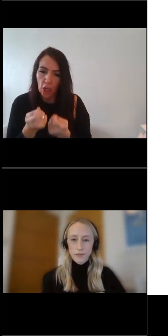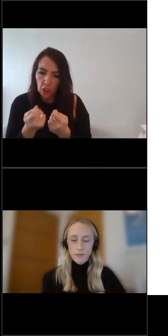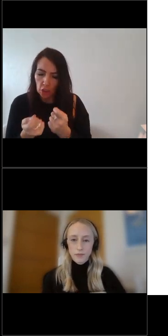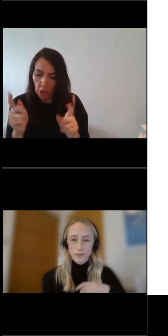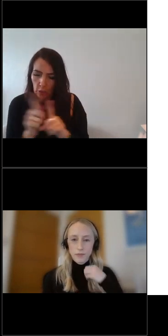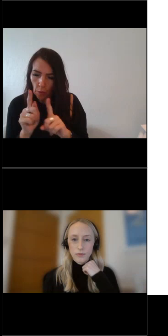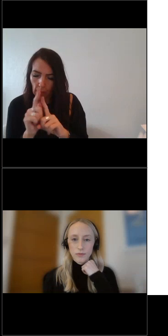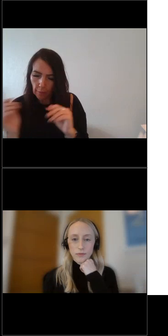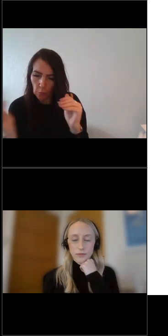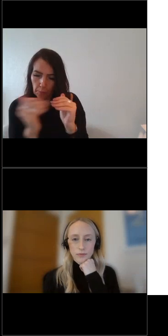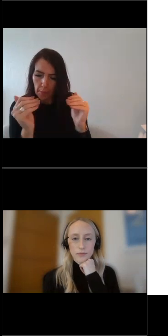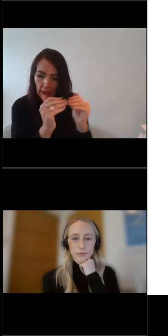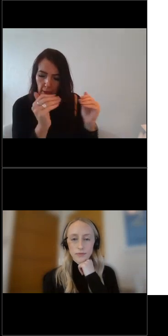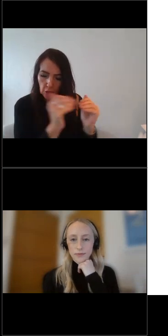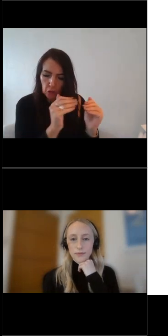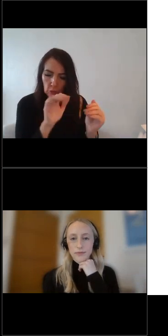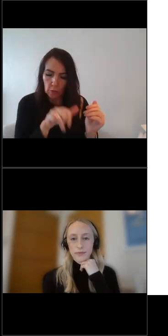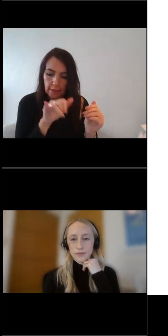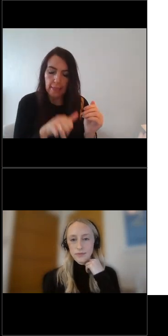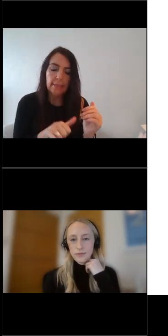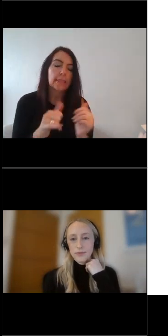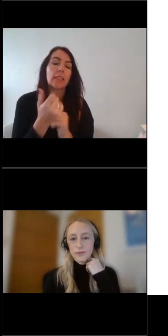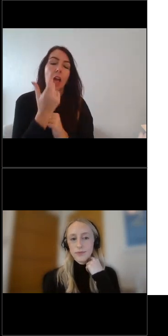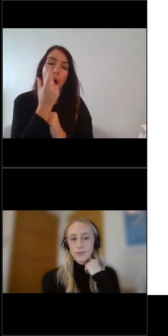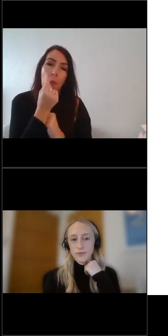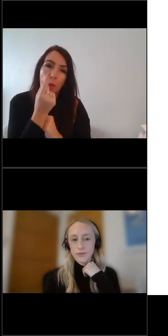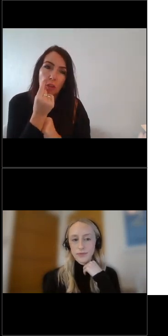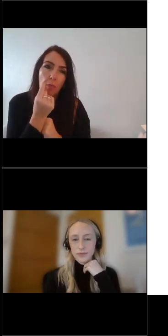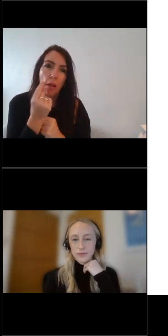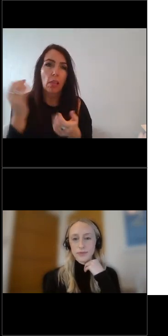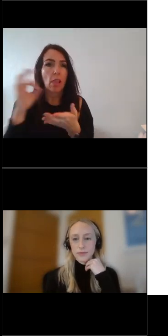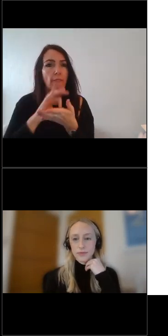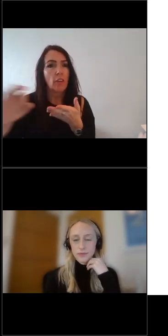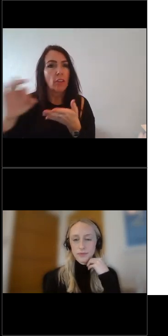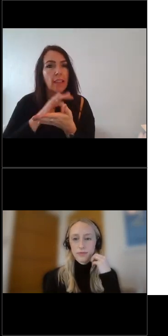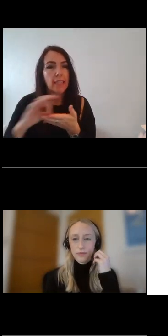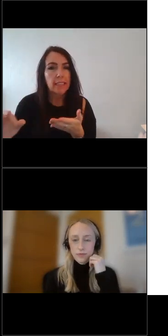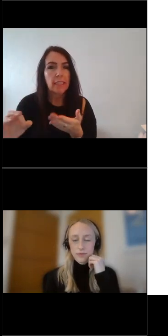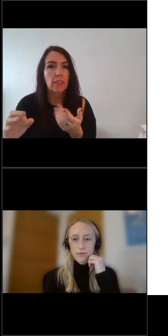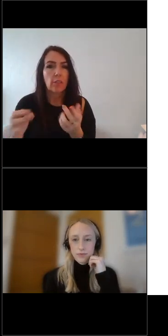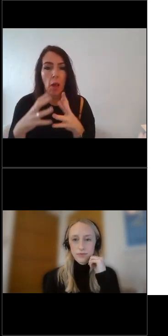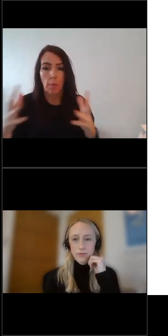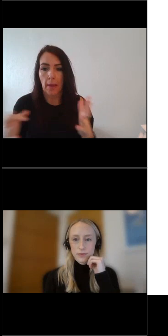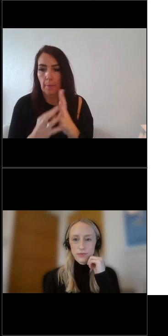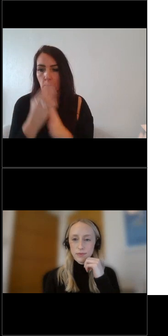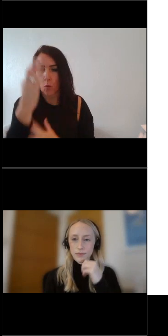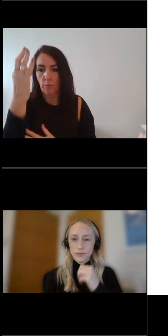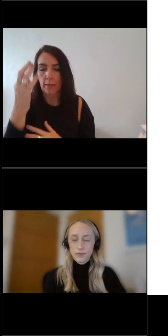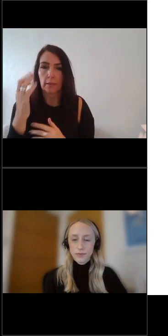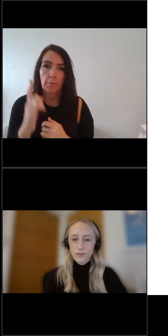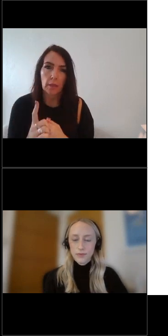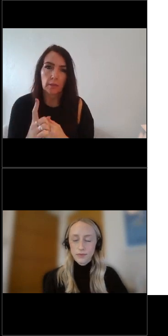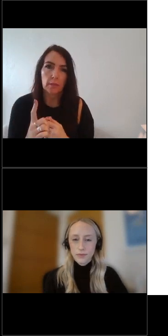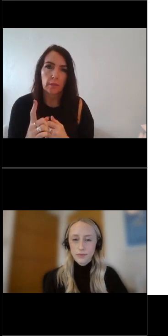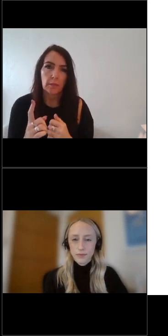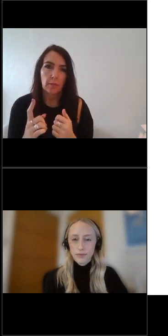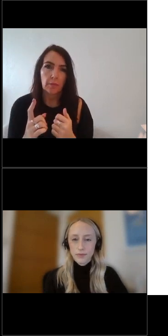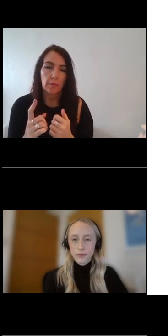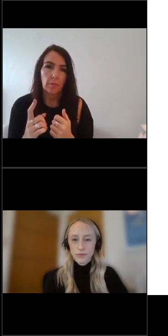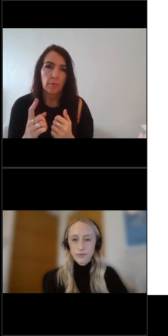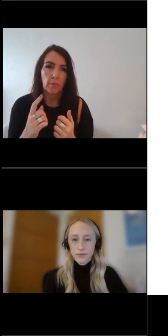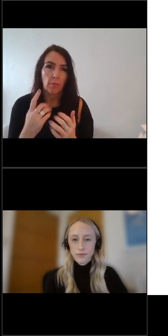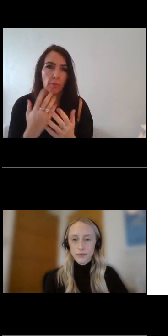you have. So yes, it's very possible, it's very clean, it's a big improvement, but it will depend